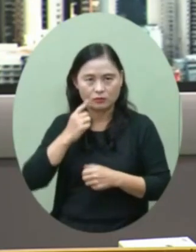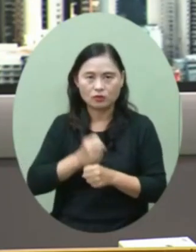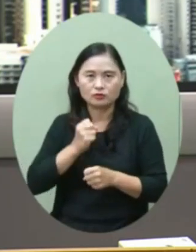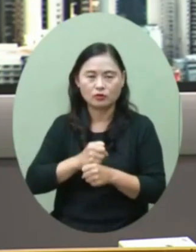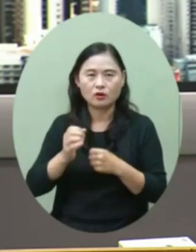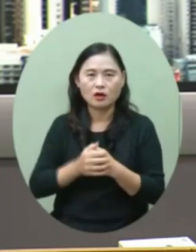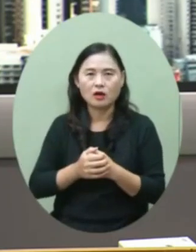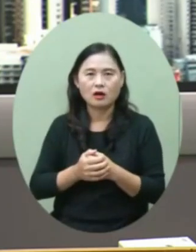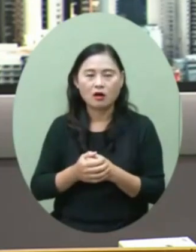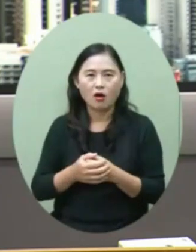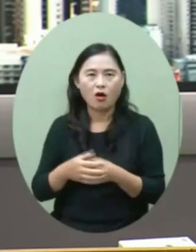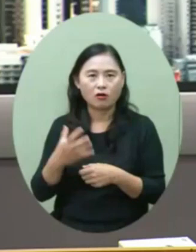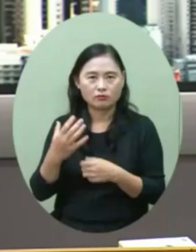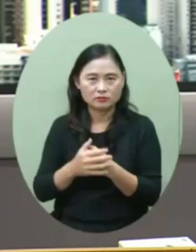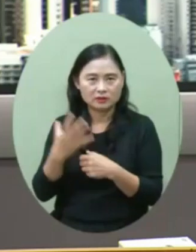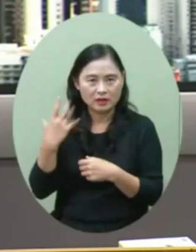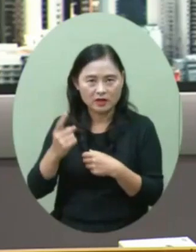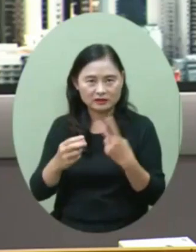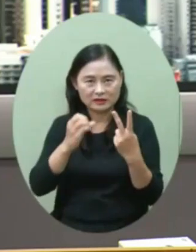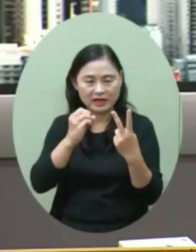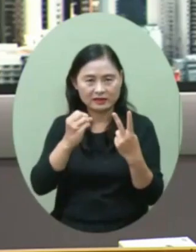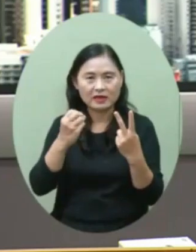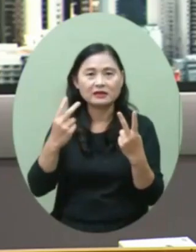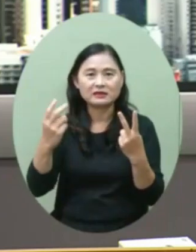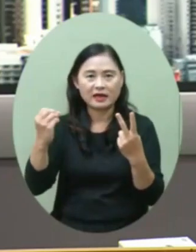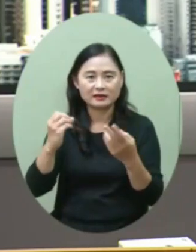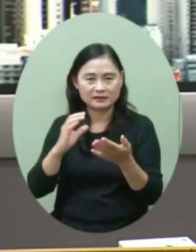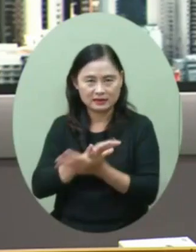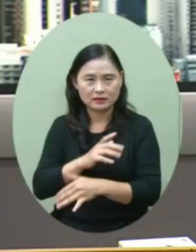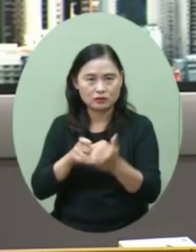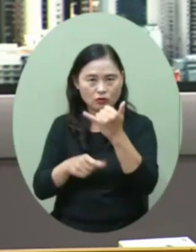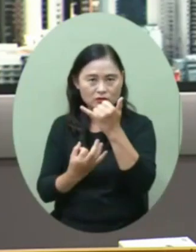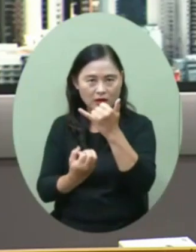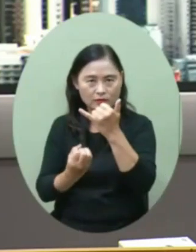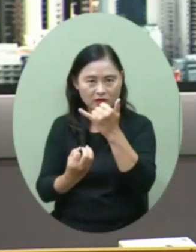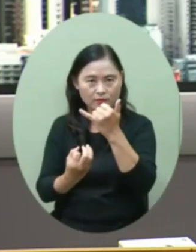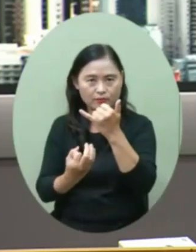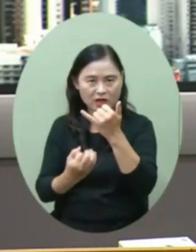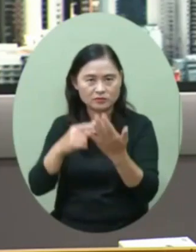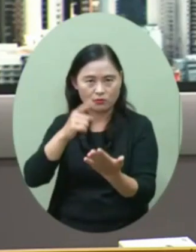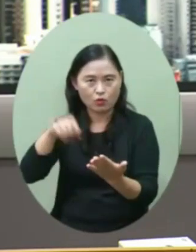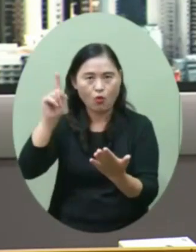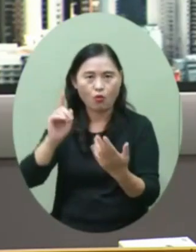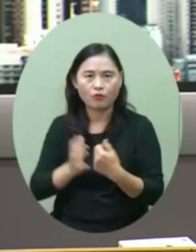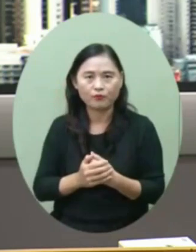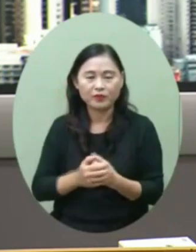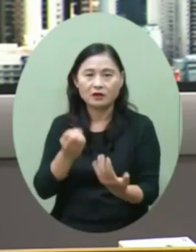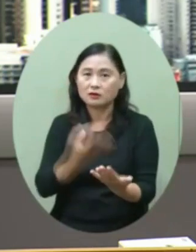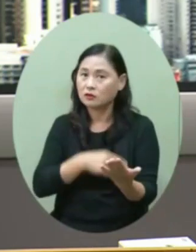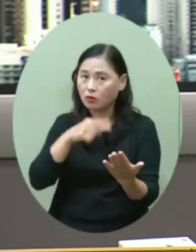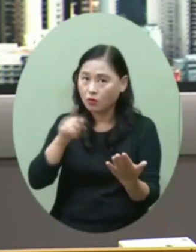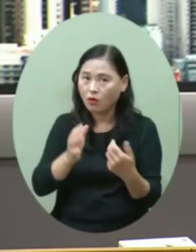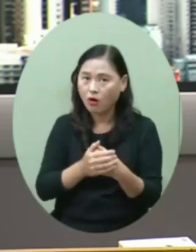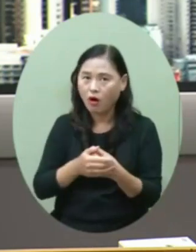stringent process that was followed. And it was yesterday, the 30th of June 2020, the law was passed.